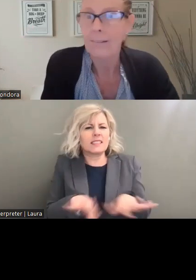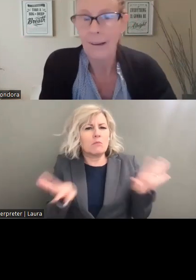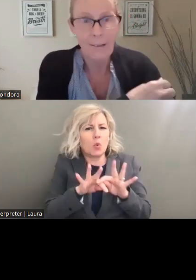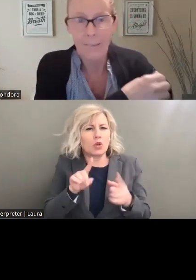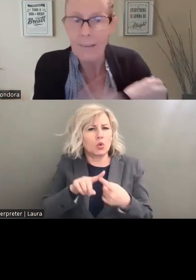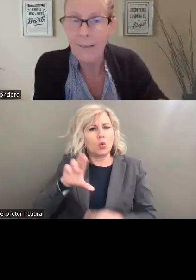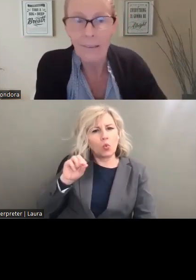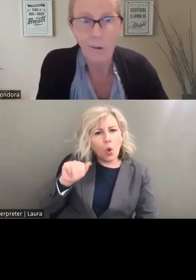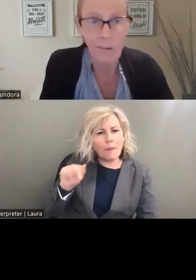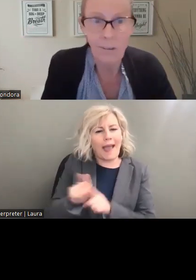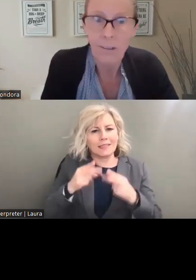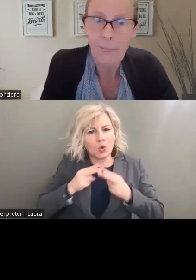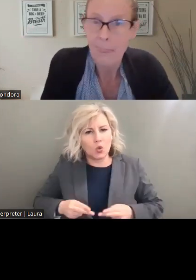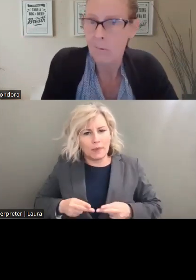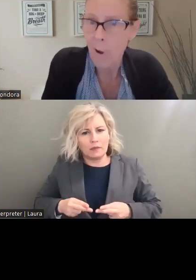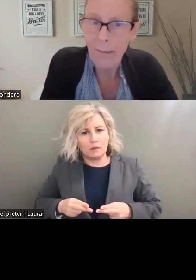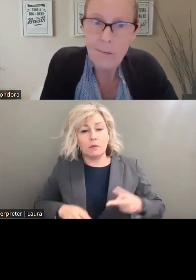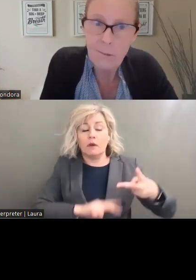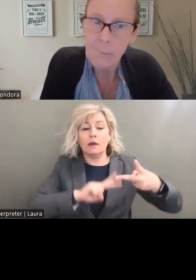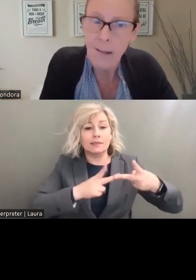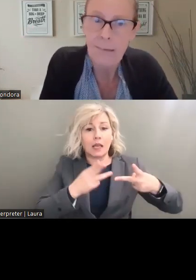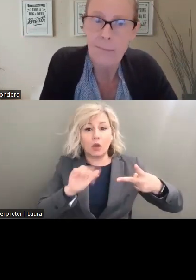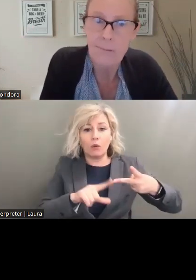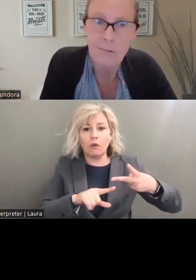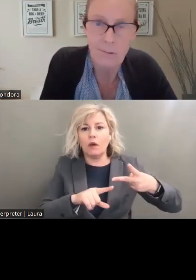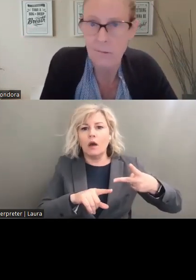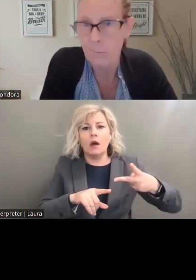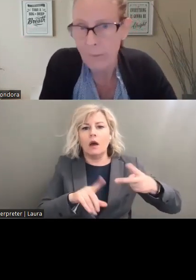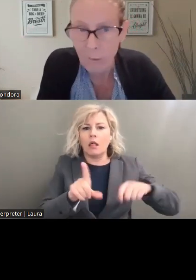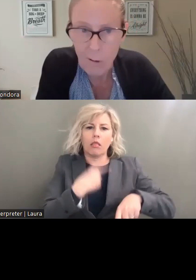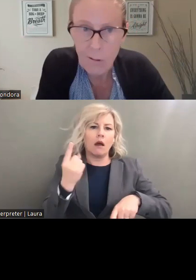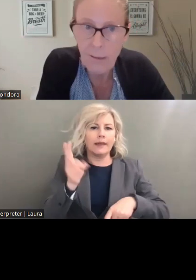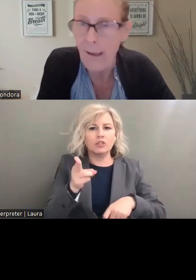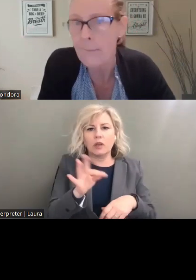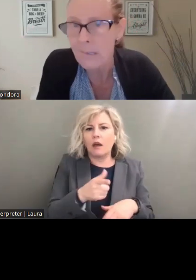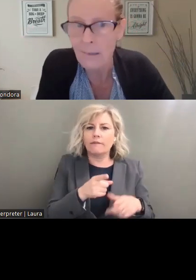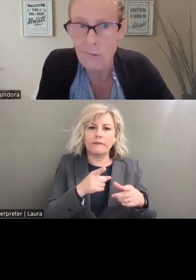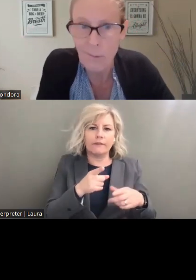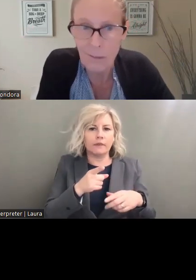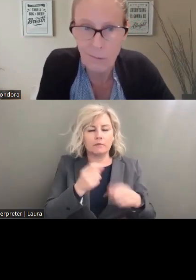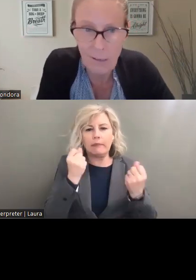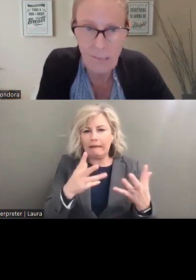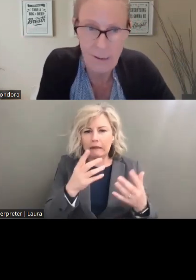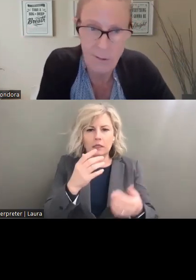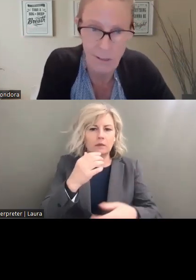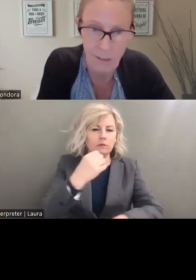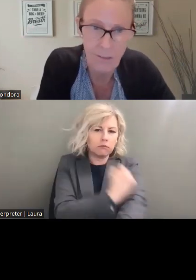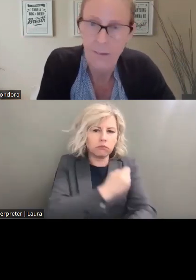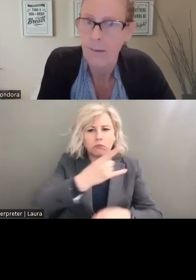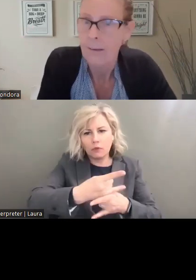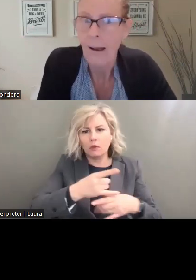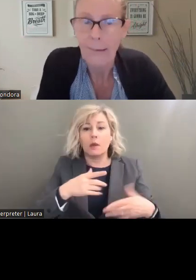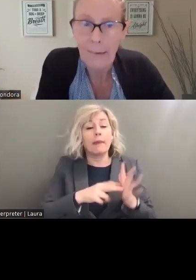being, right? A second goal, you know, long history of polysubstance use. What's the goal? Abstinence from all drugs and